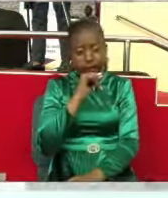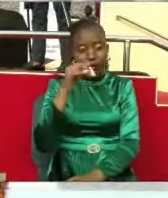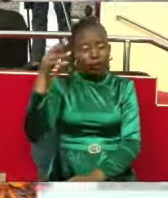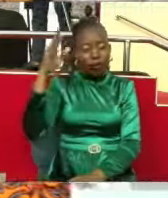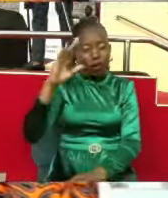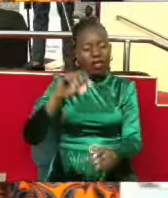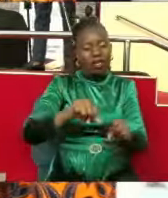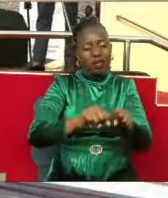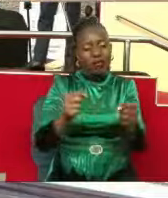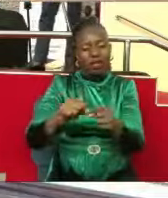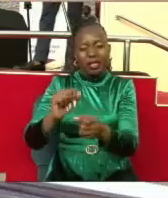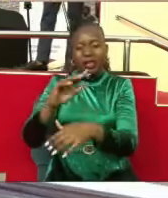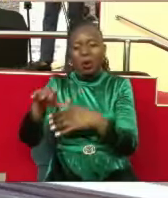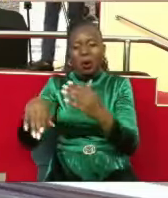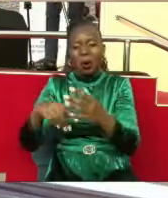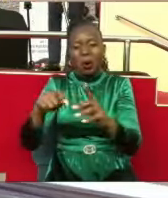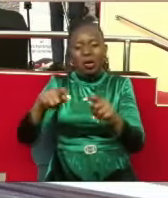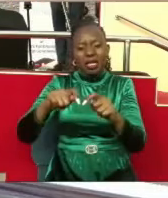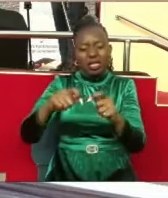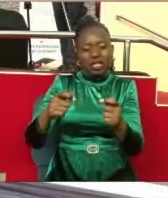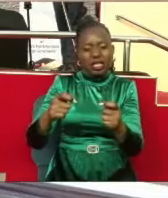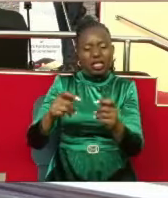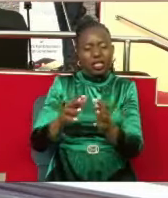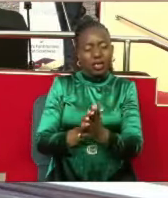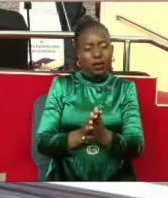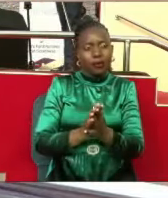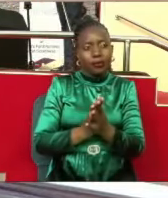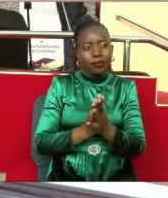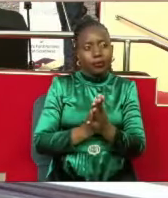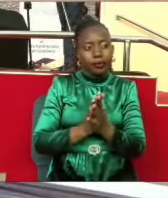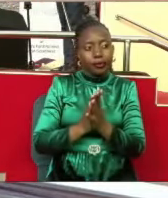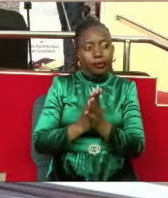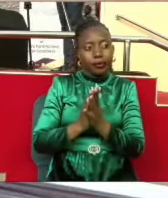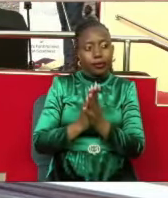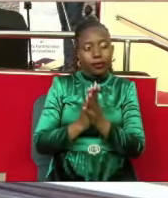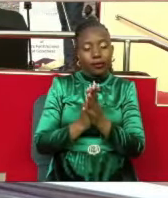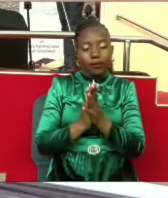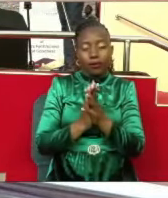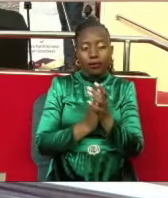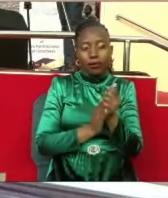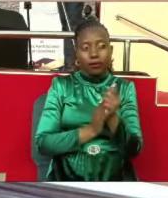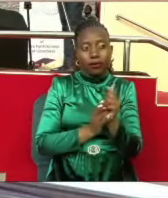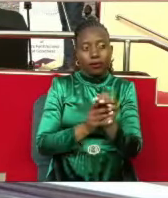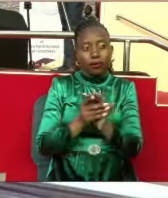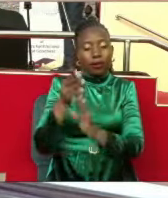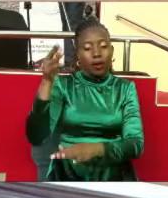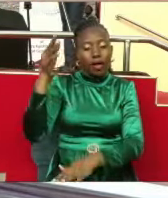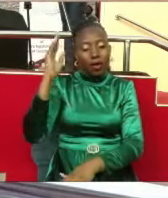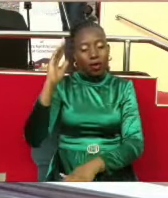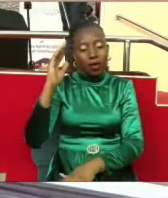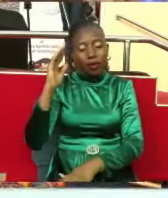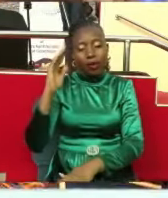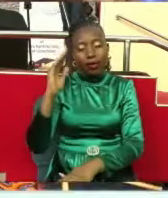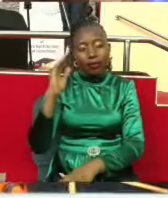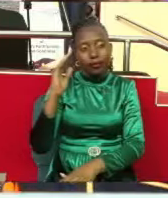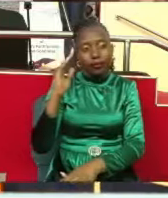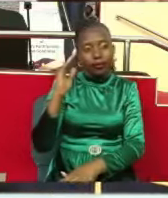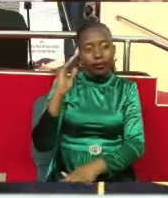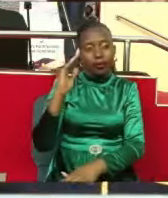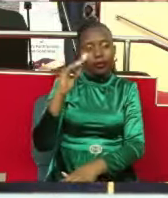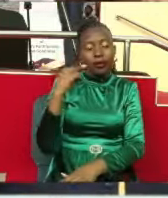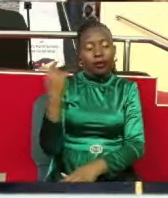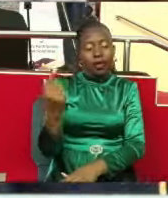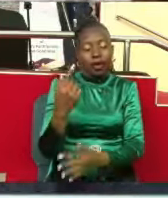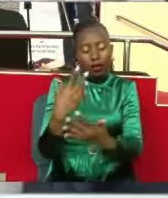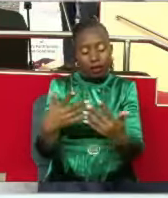minyororo yote. Micah the prophet calls him the breaker. Yeye anamwambia imvunjaji. He is the breaker today. Yeye ndiye anavunja minyororo. Do